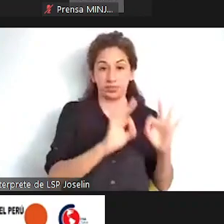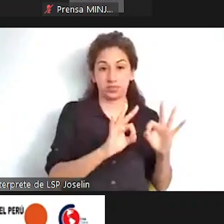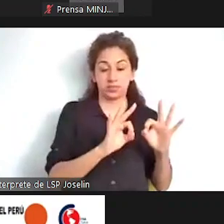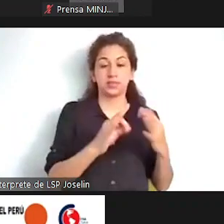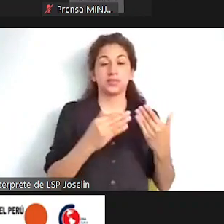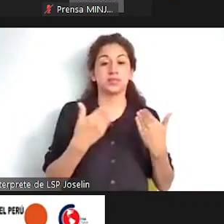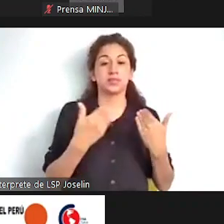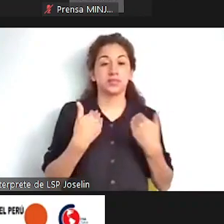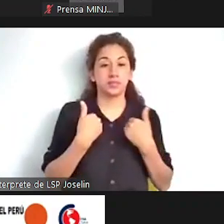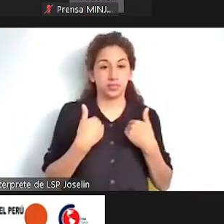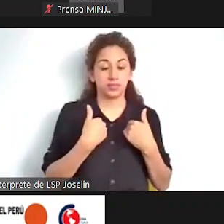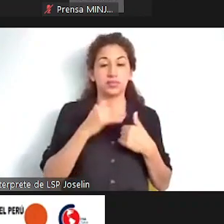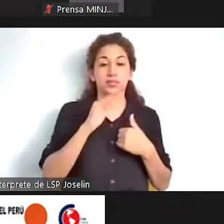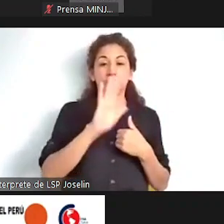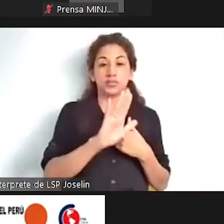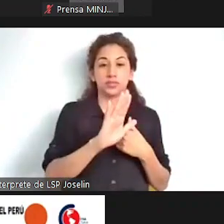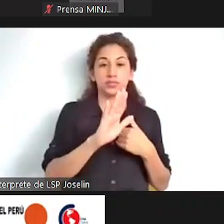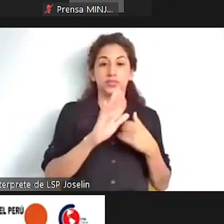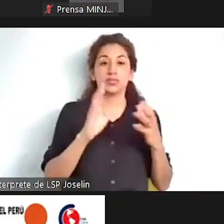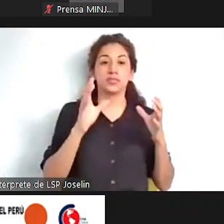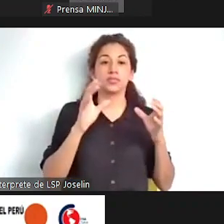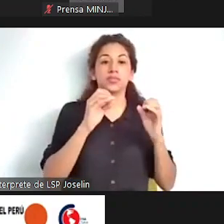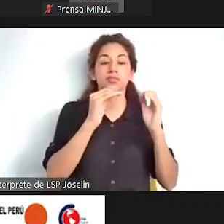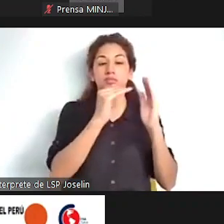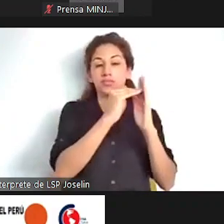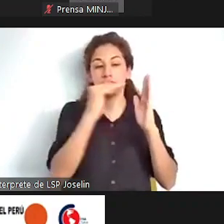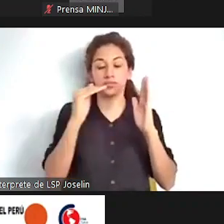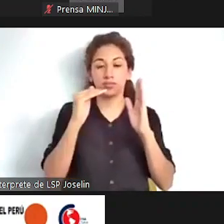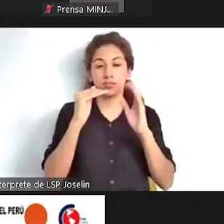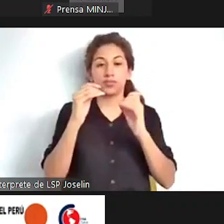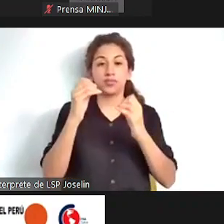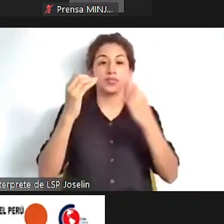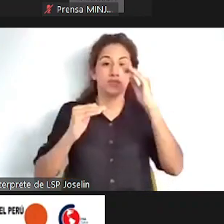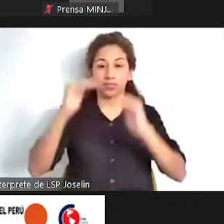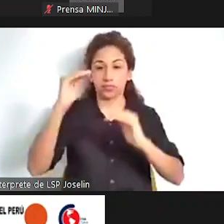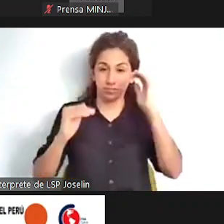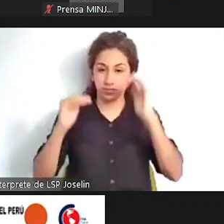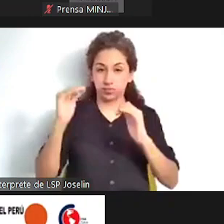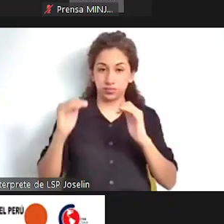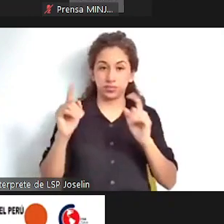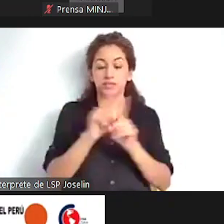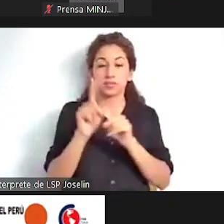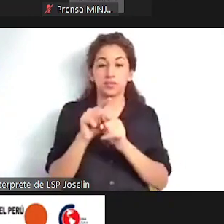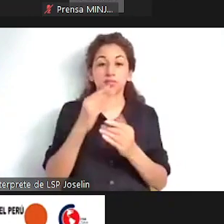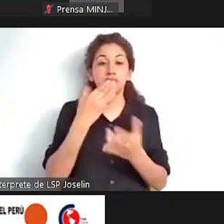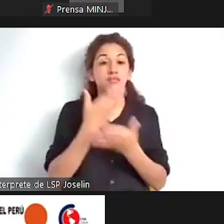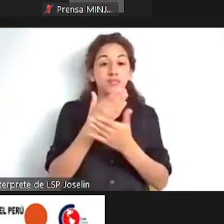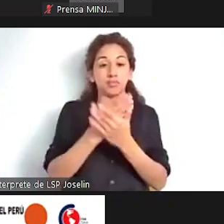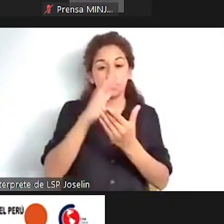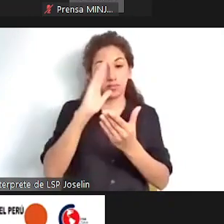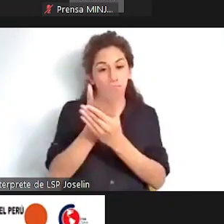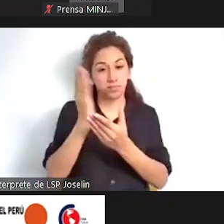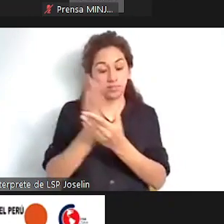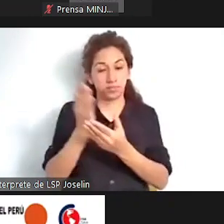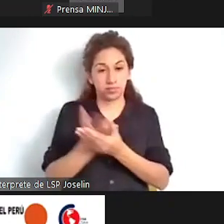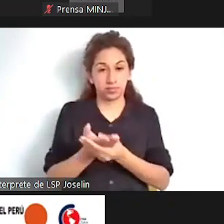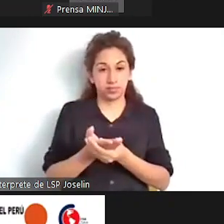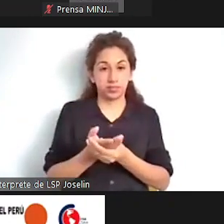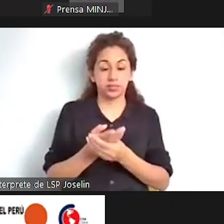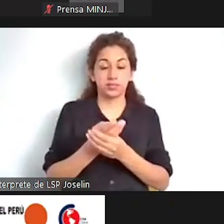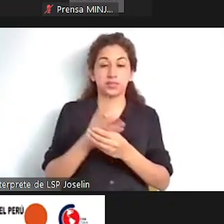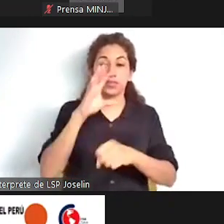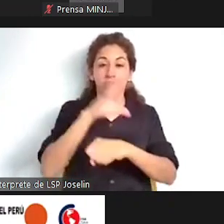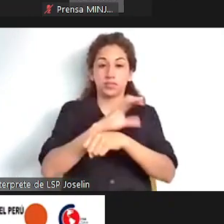this took into account the different competencies and also the incorporation in the different operational